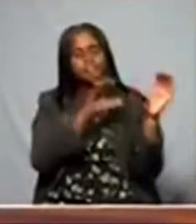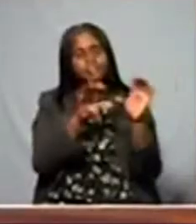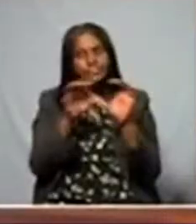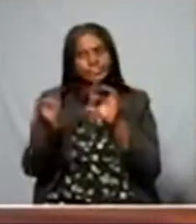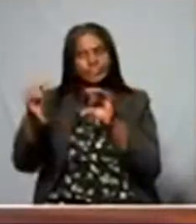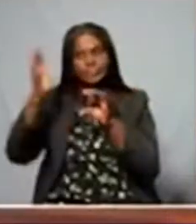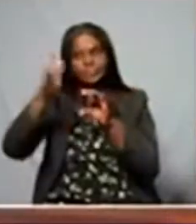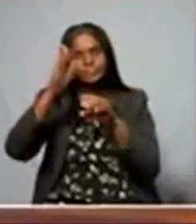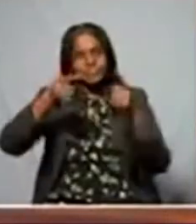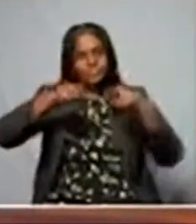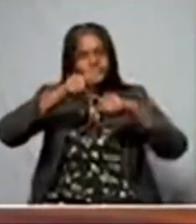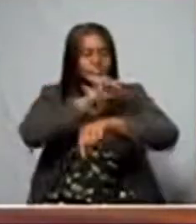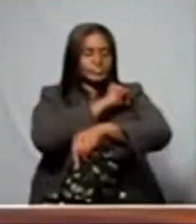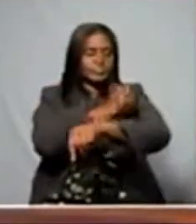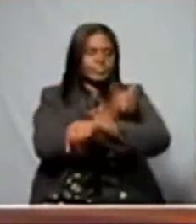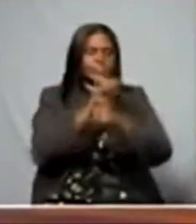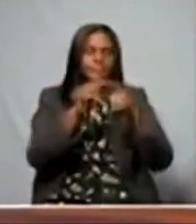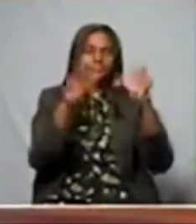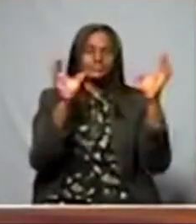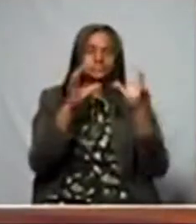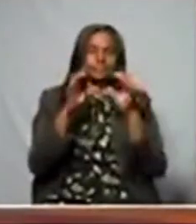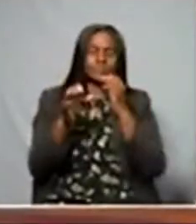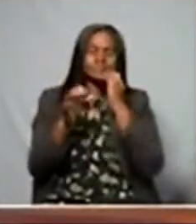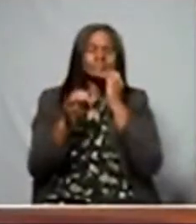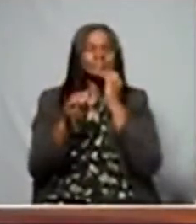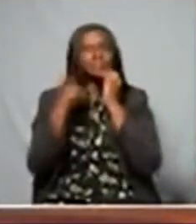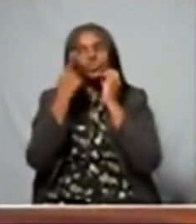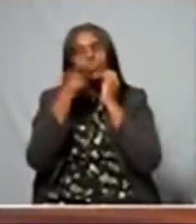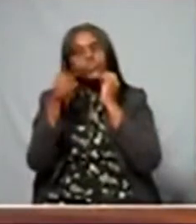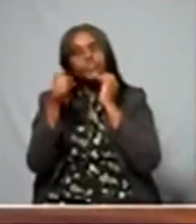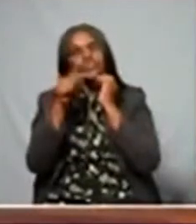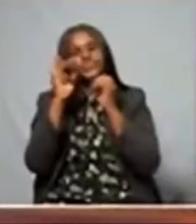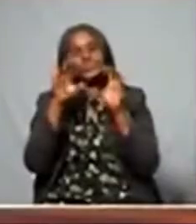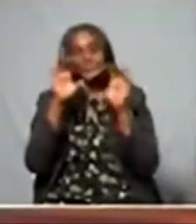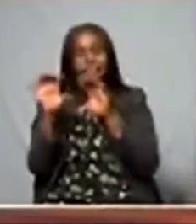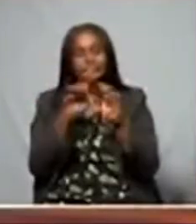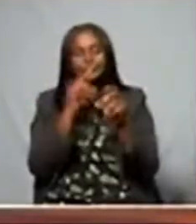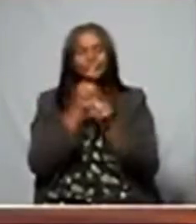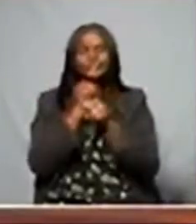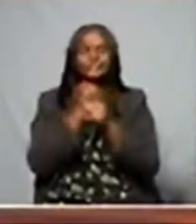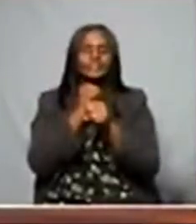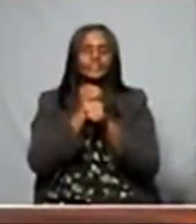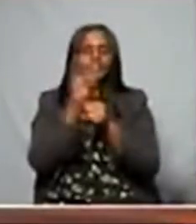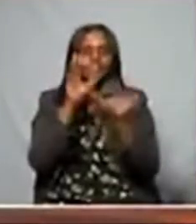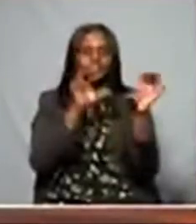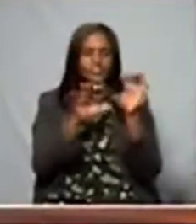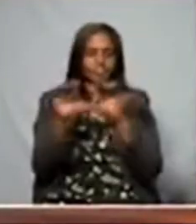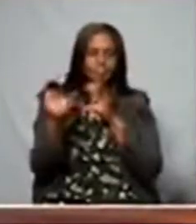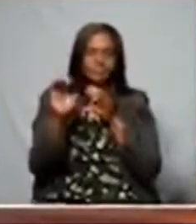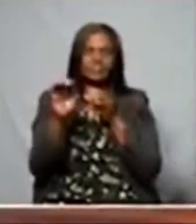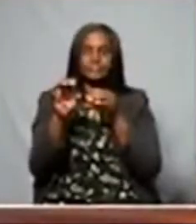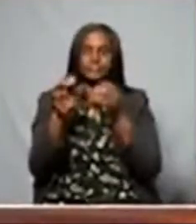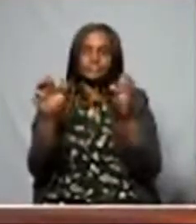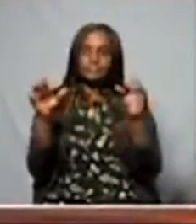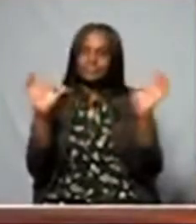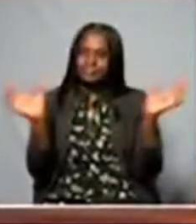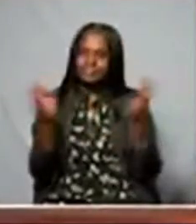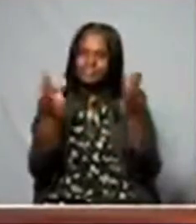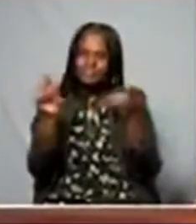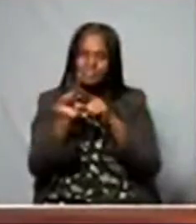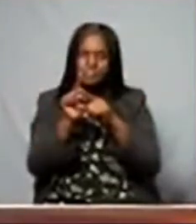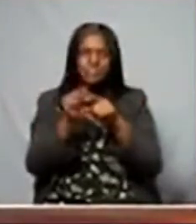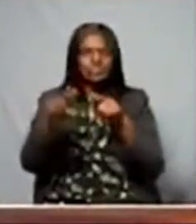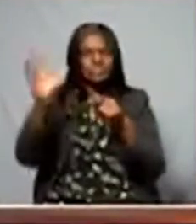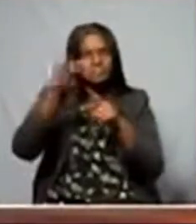the local authority, the council, who will do a due diligence. They will do a desk appraisal and also field